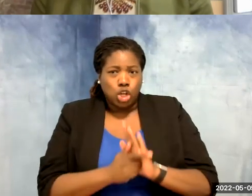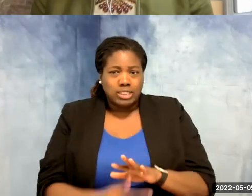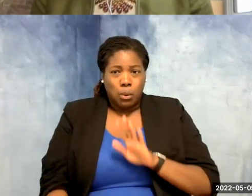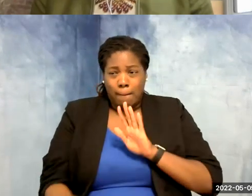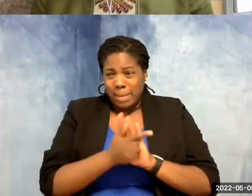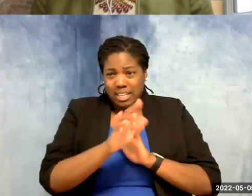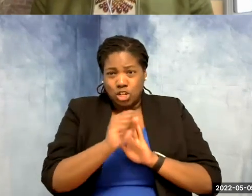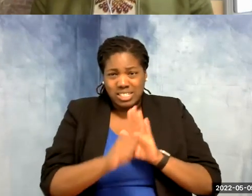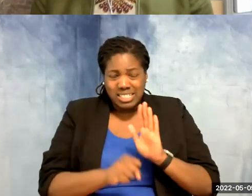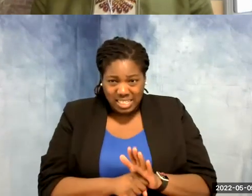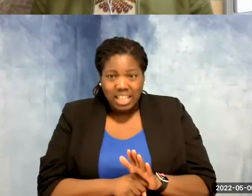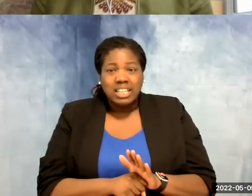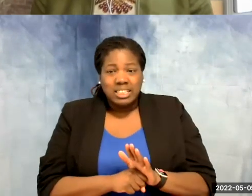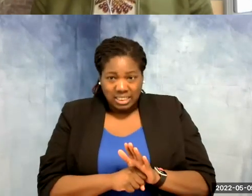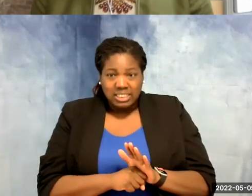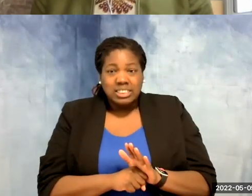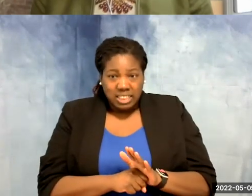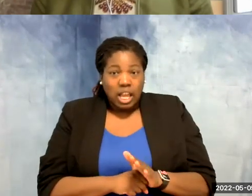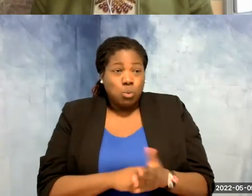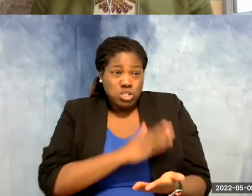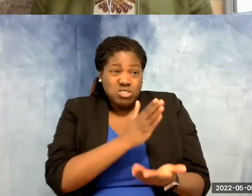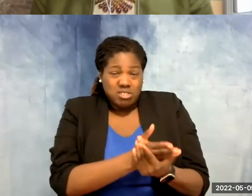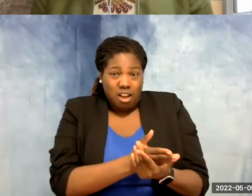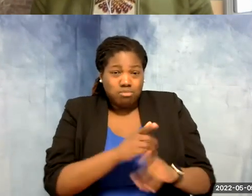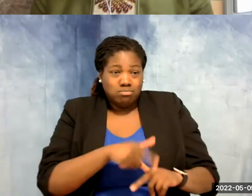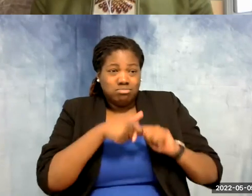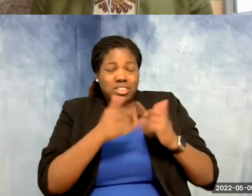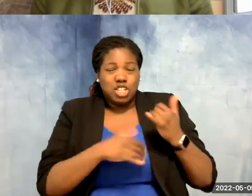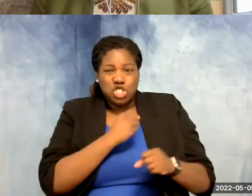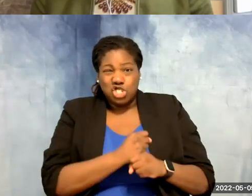their states and were able to stop that this year.